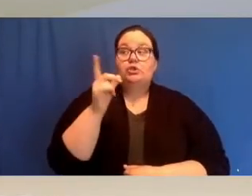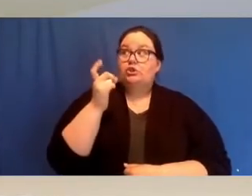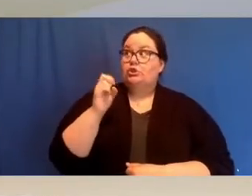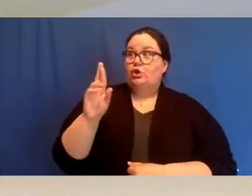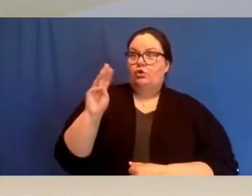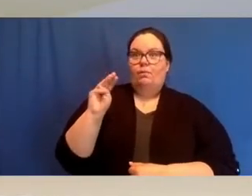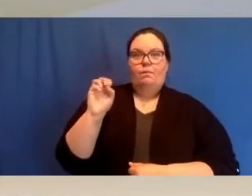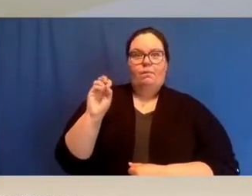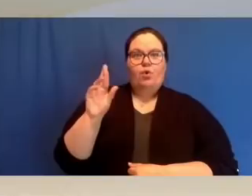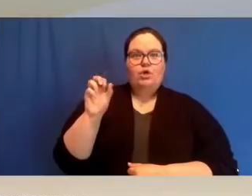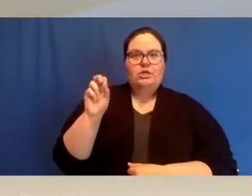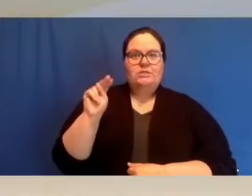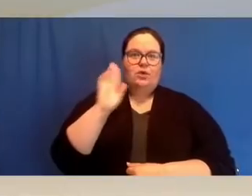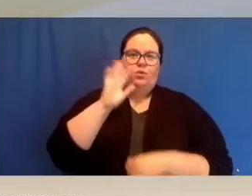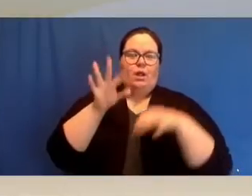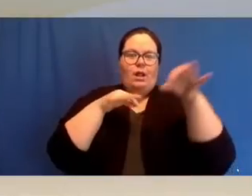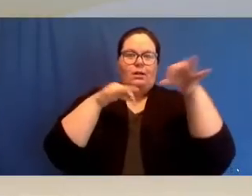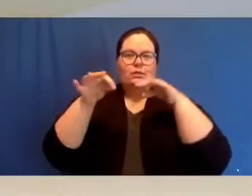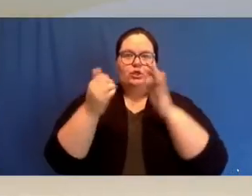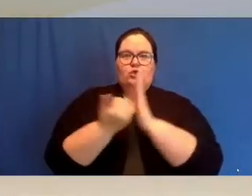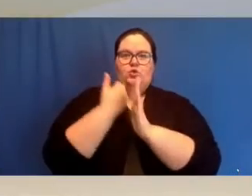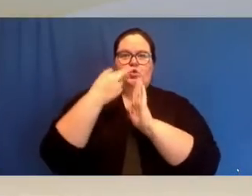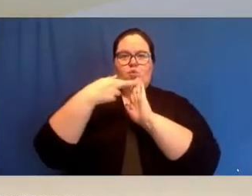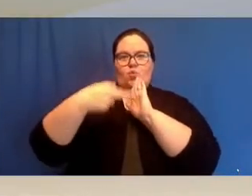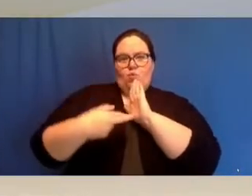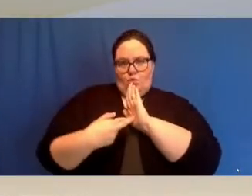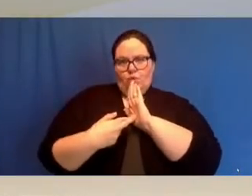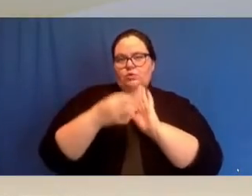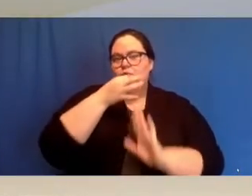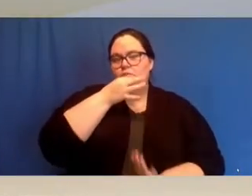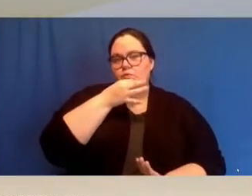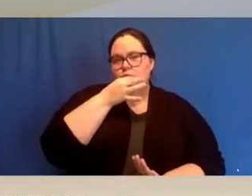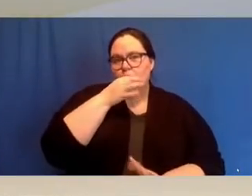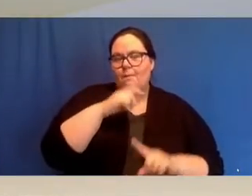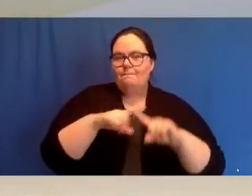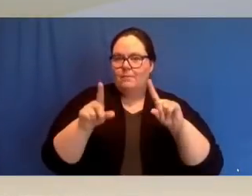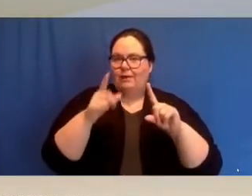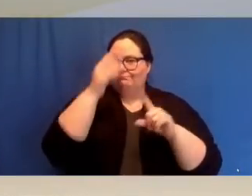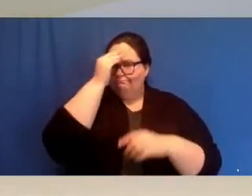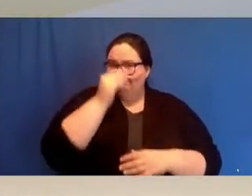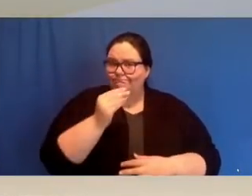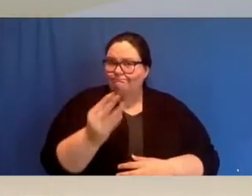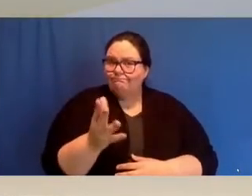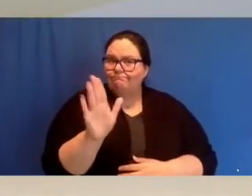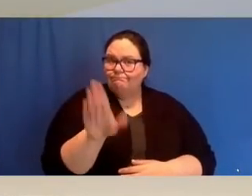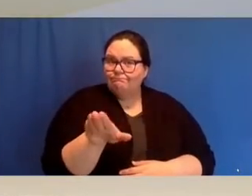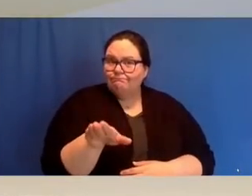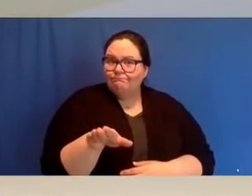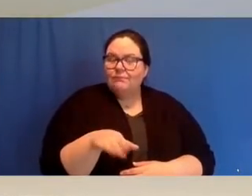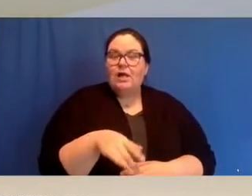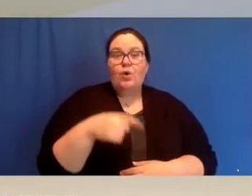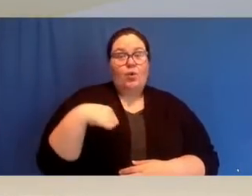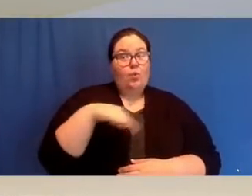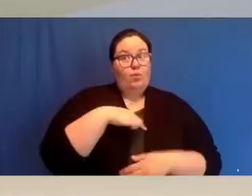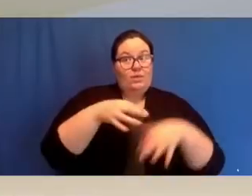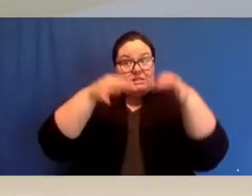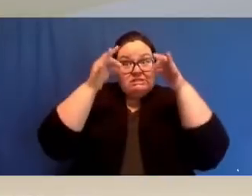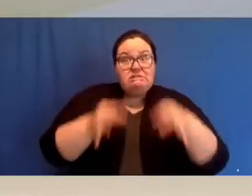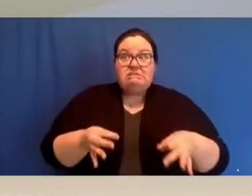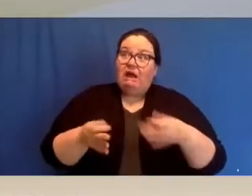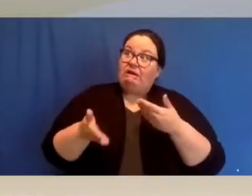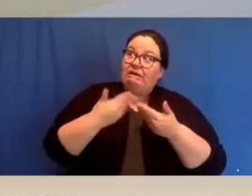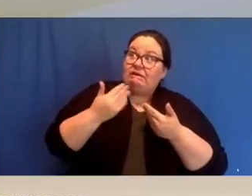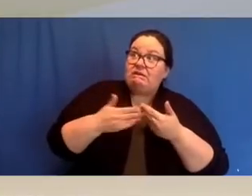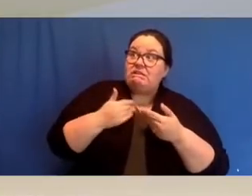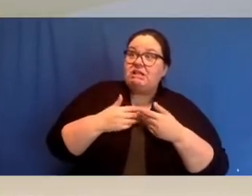on these new restrictions shortly, but I want to reassure Islanders that these decisions are not taken